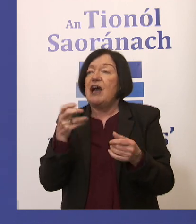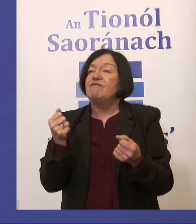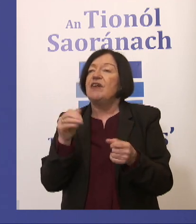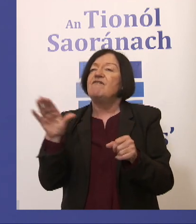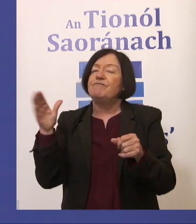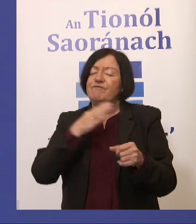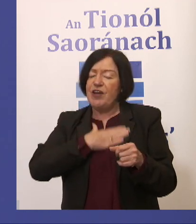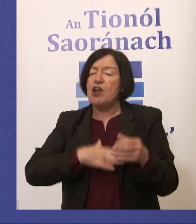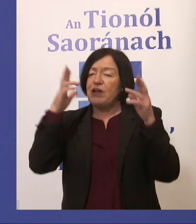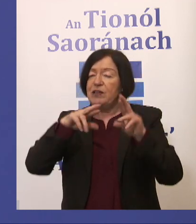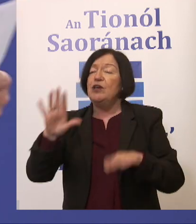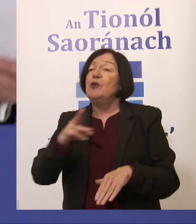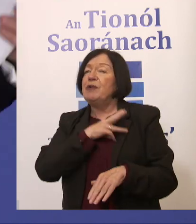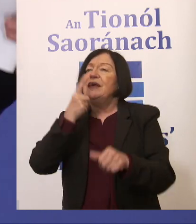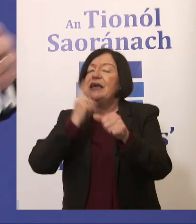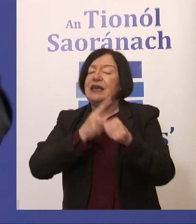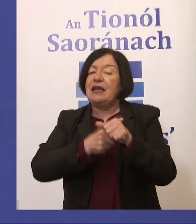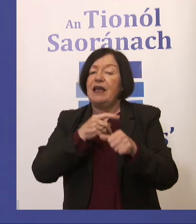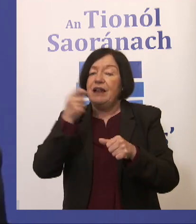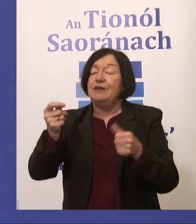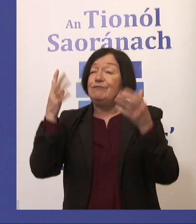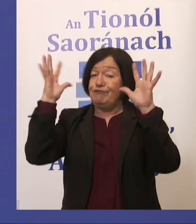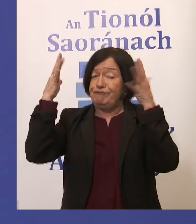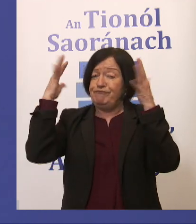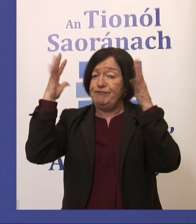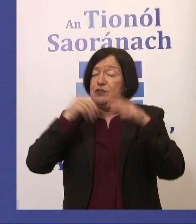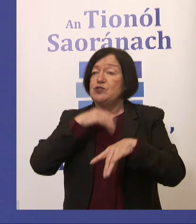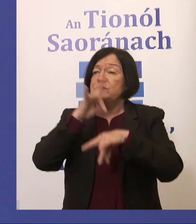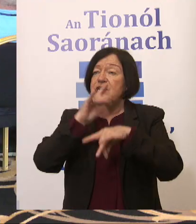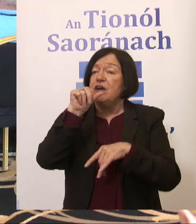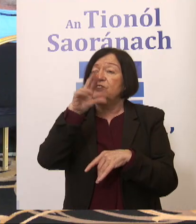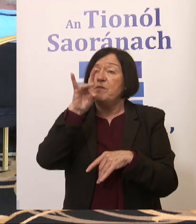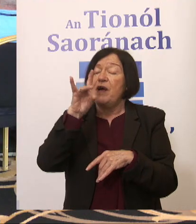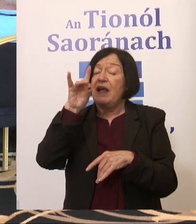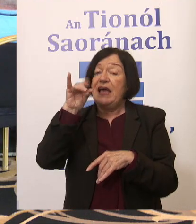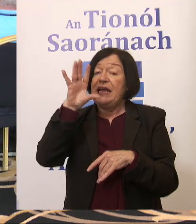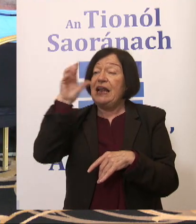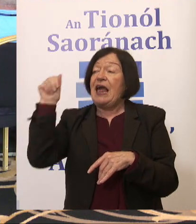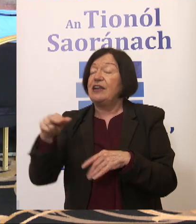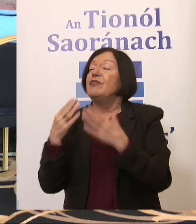asked. So please, once again, give a big round of applause to Dr. Mark Callanan. Thank you, Mark.